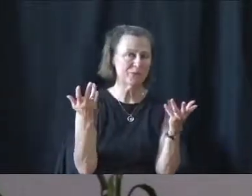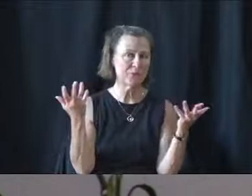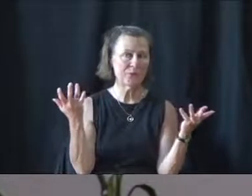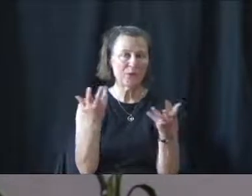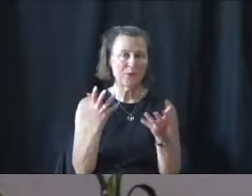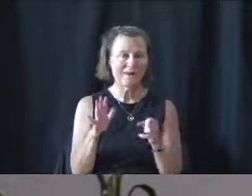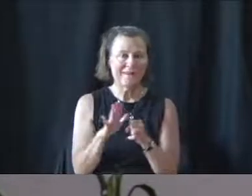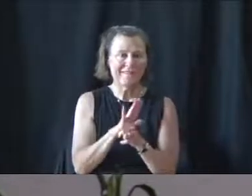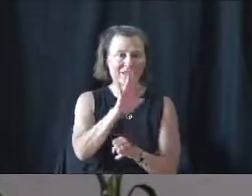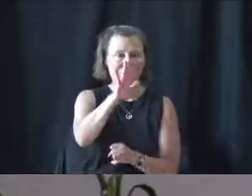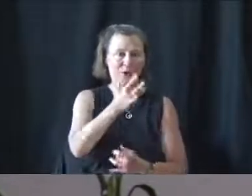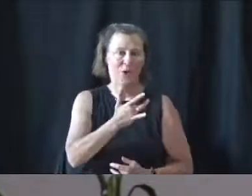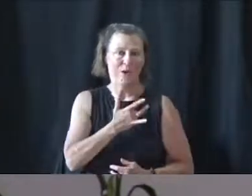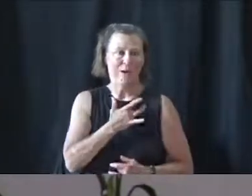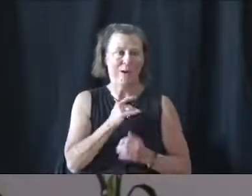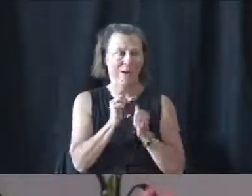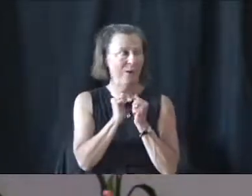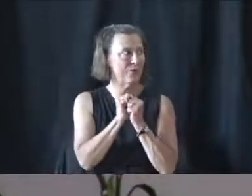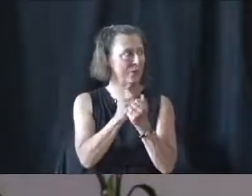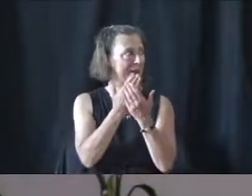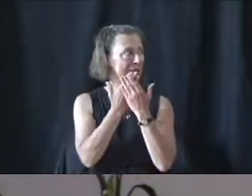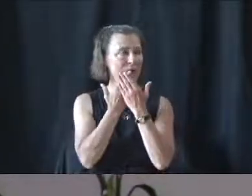filling your heart with gratitude this morning.